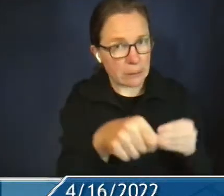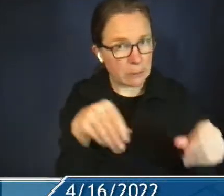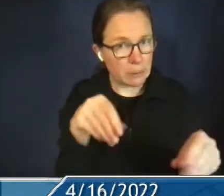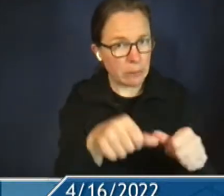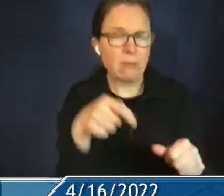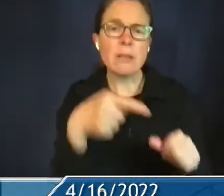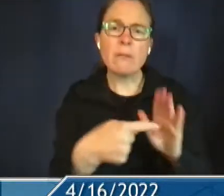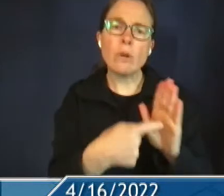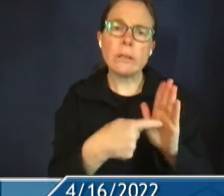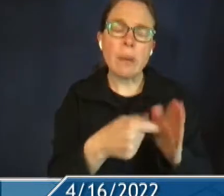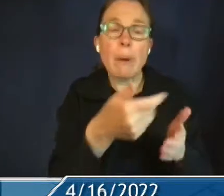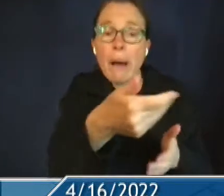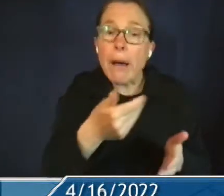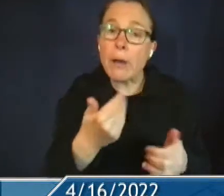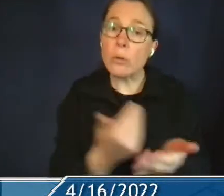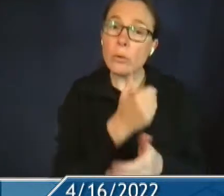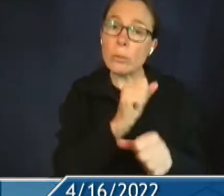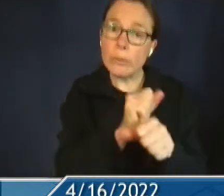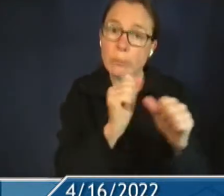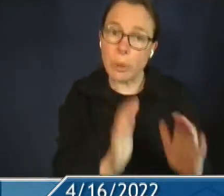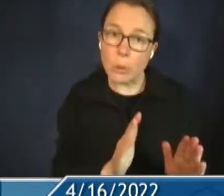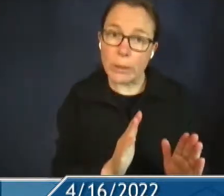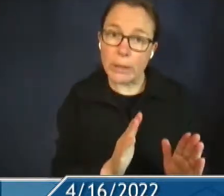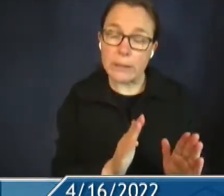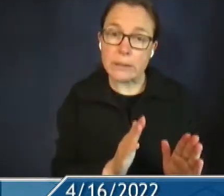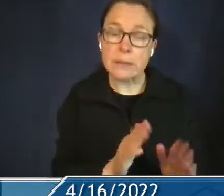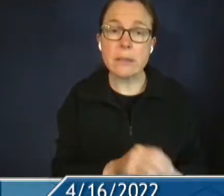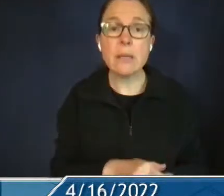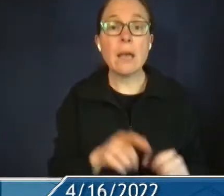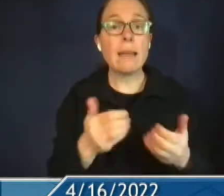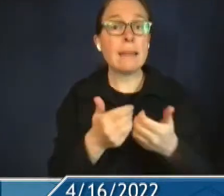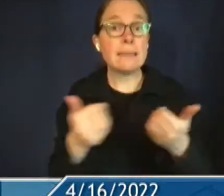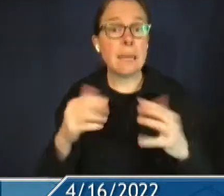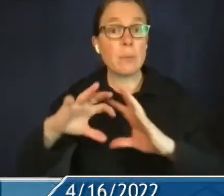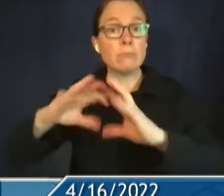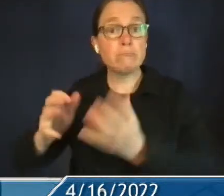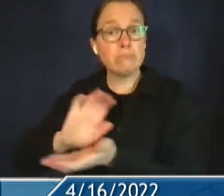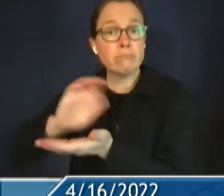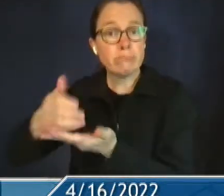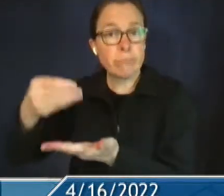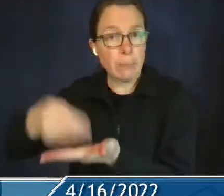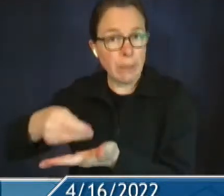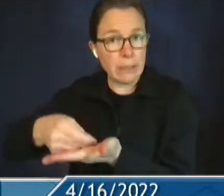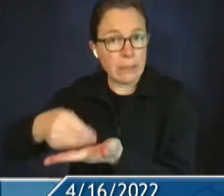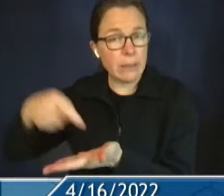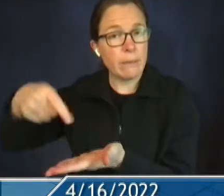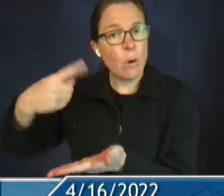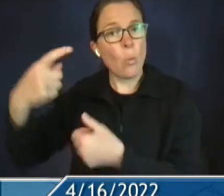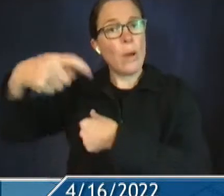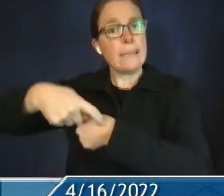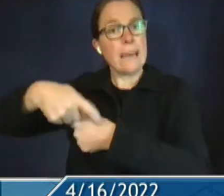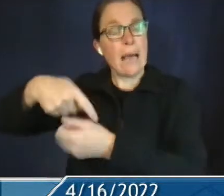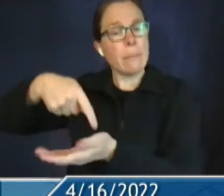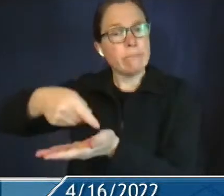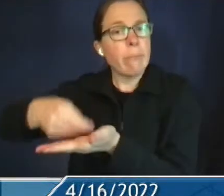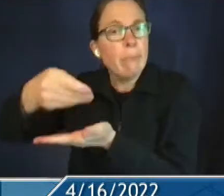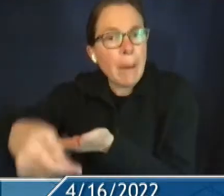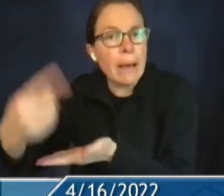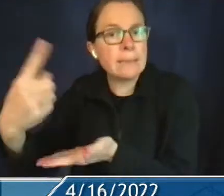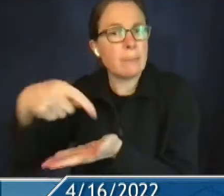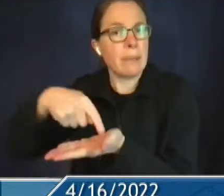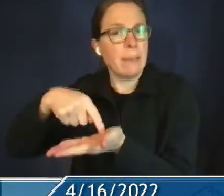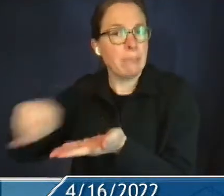hire new employees. And then we have a separate bucket for essentially one-time expenses. And you can kind of think of